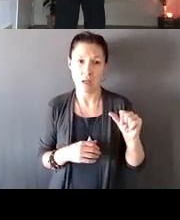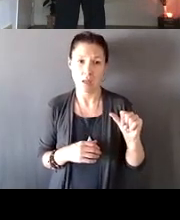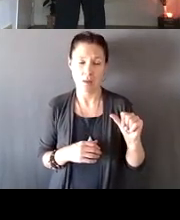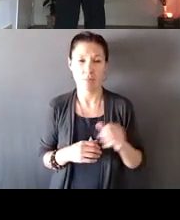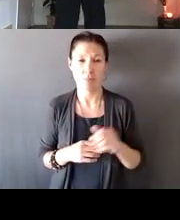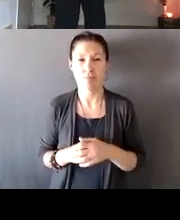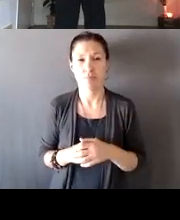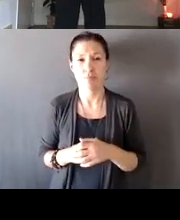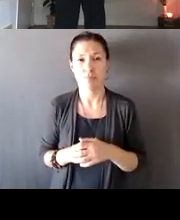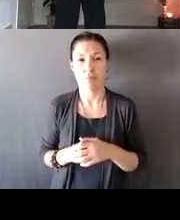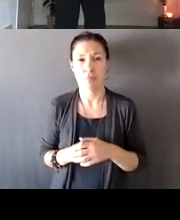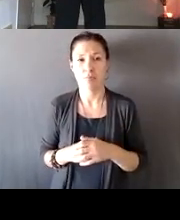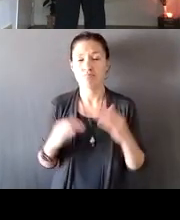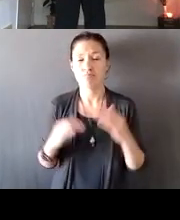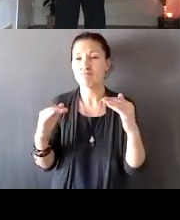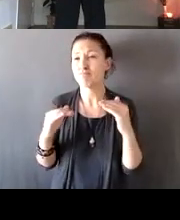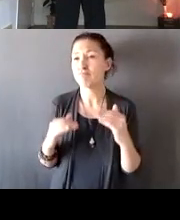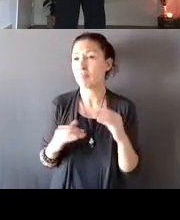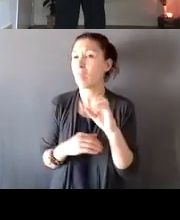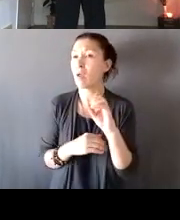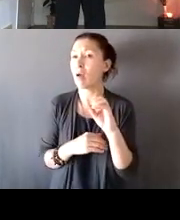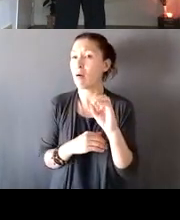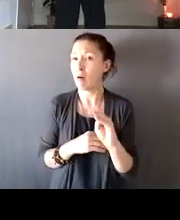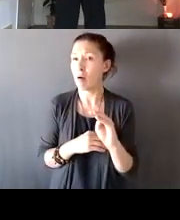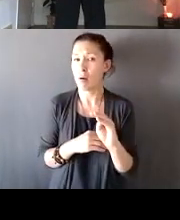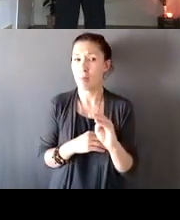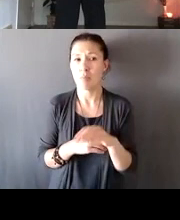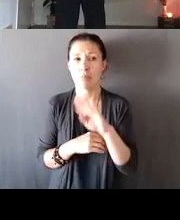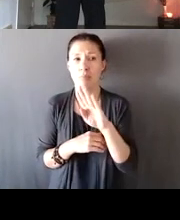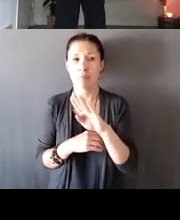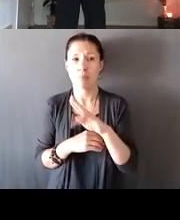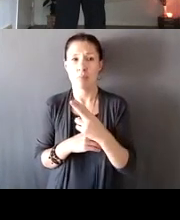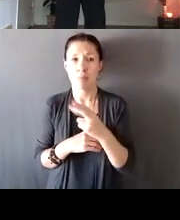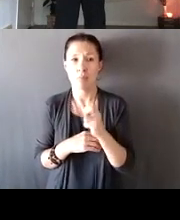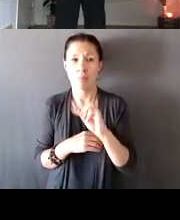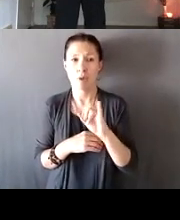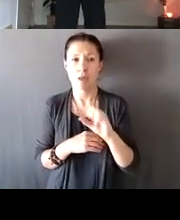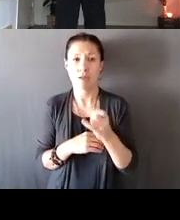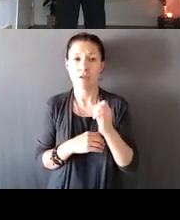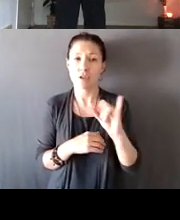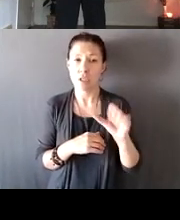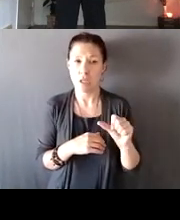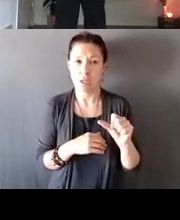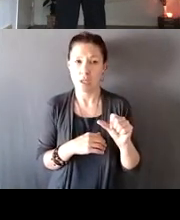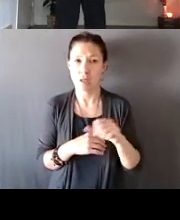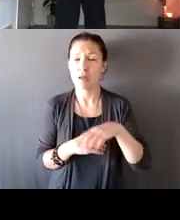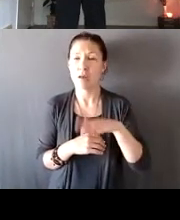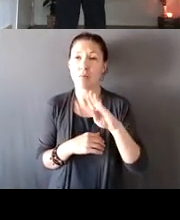Om Vaisaje Vaisaje